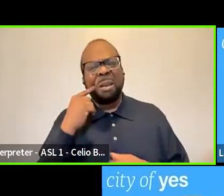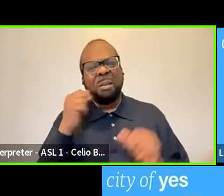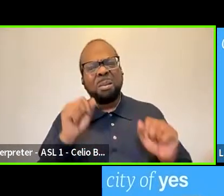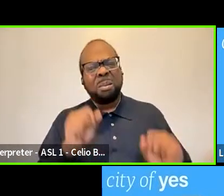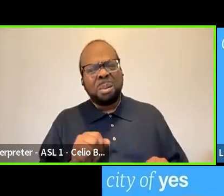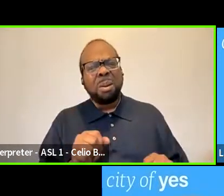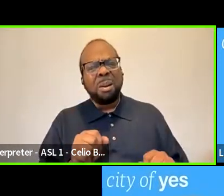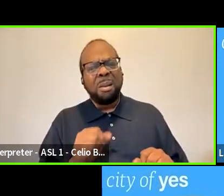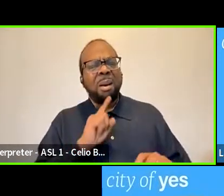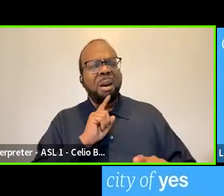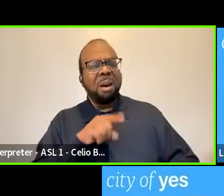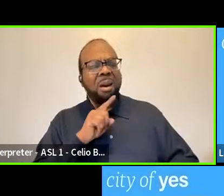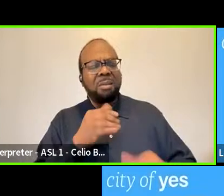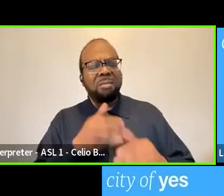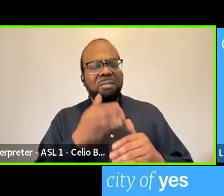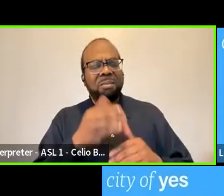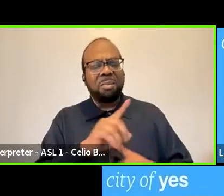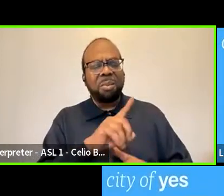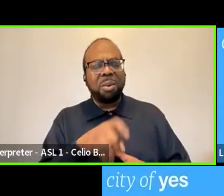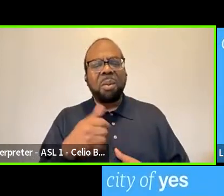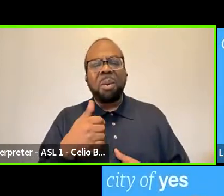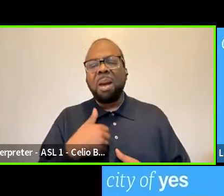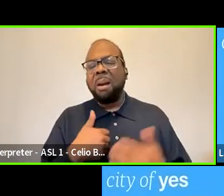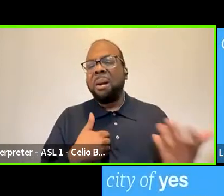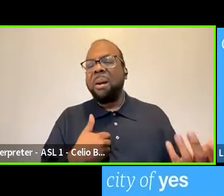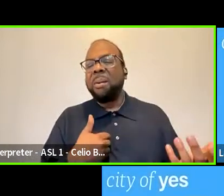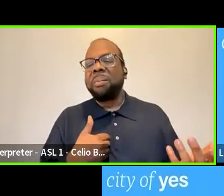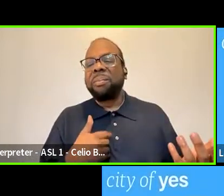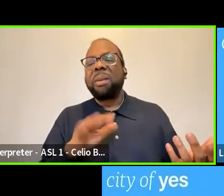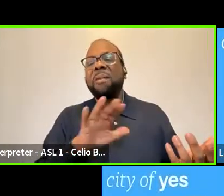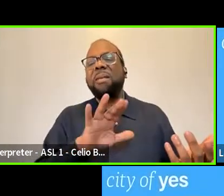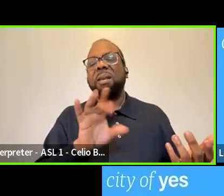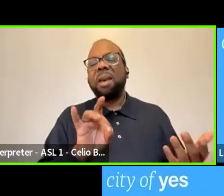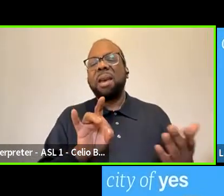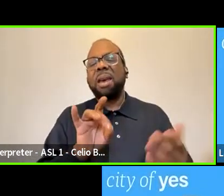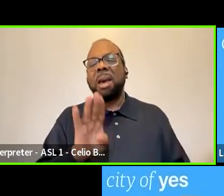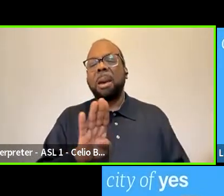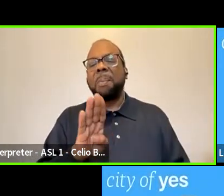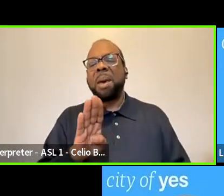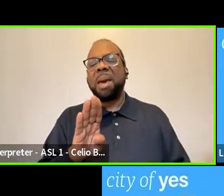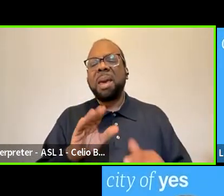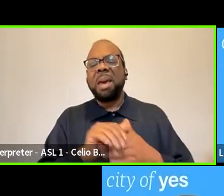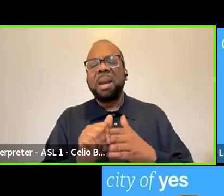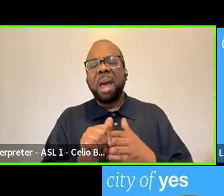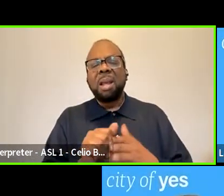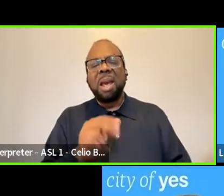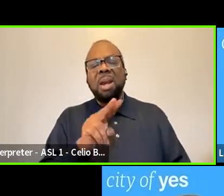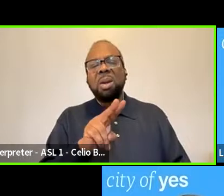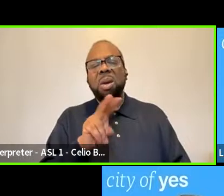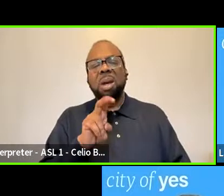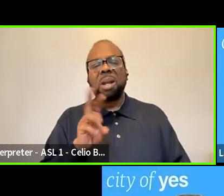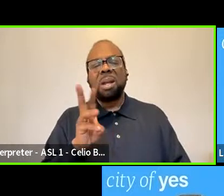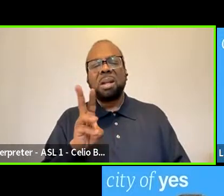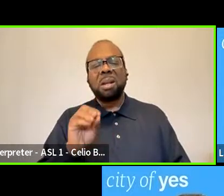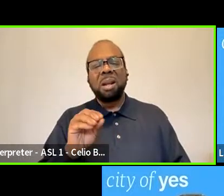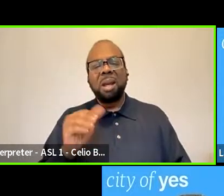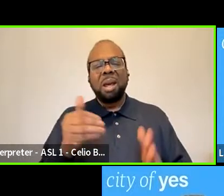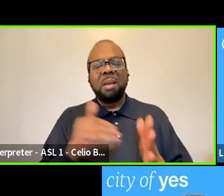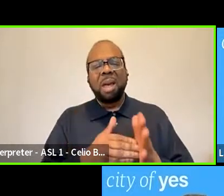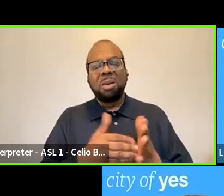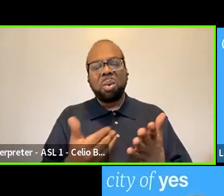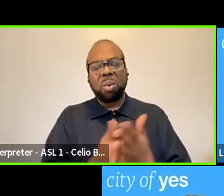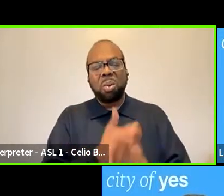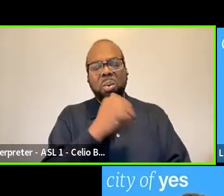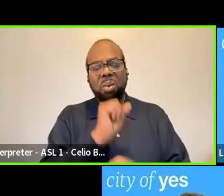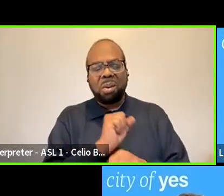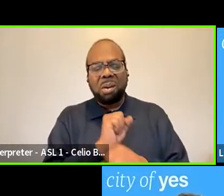too. So there's $58 billion in construction and 260,000 new jobs.